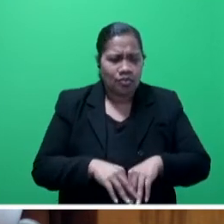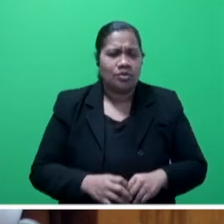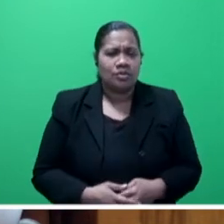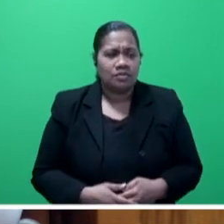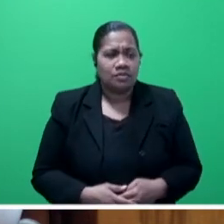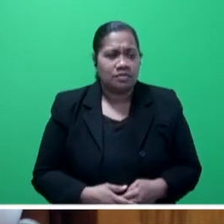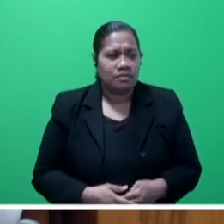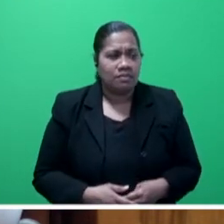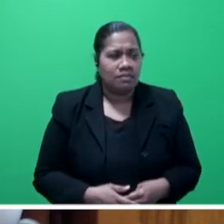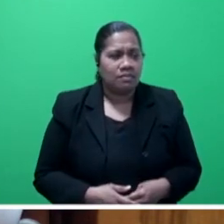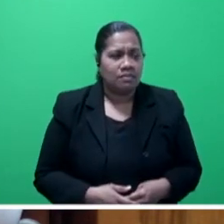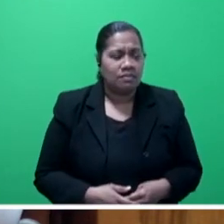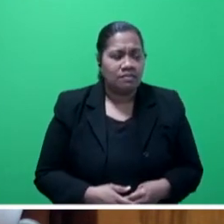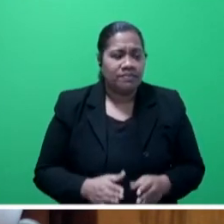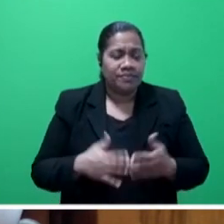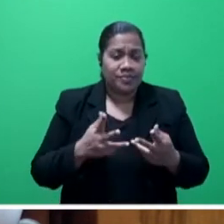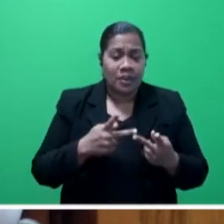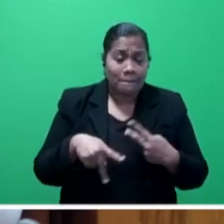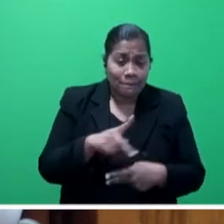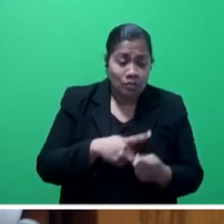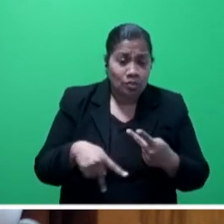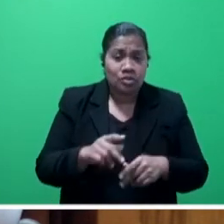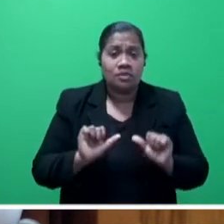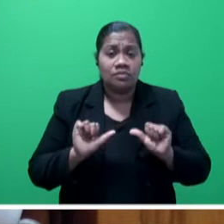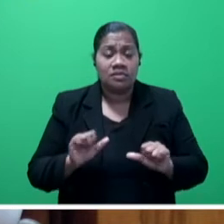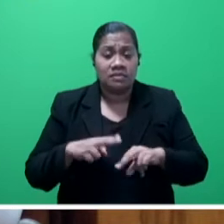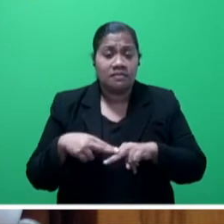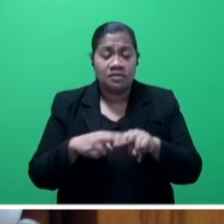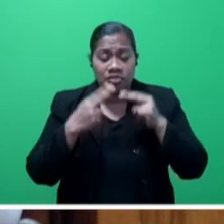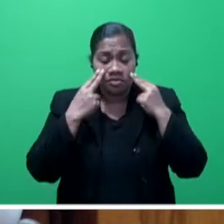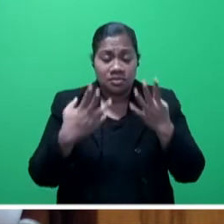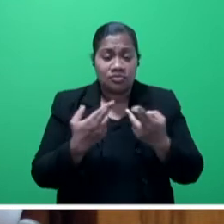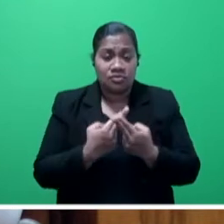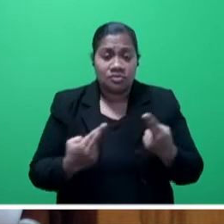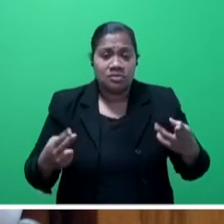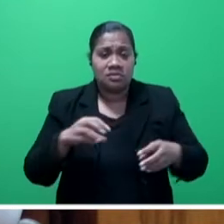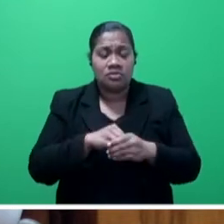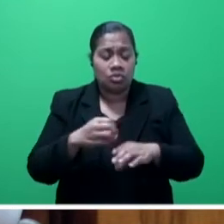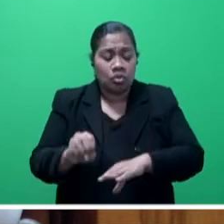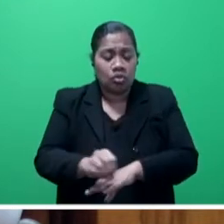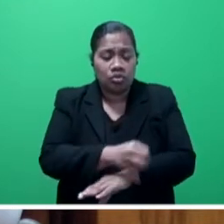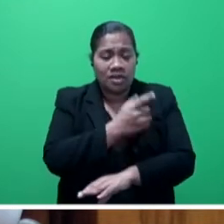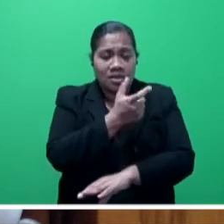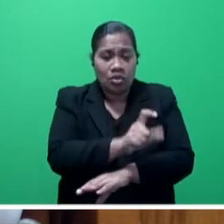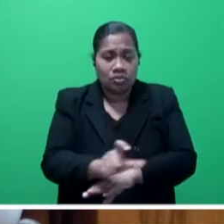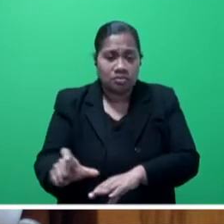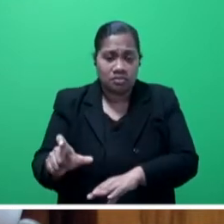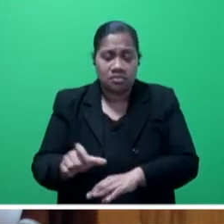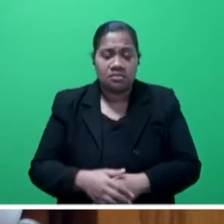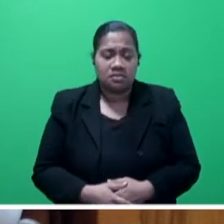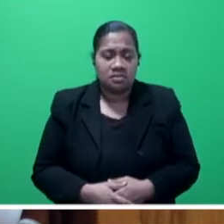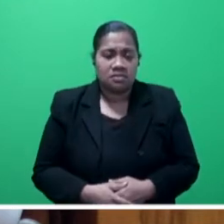overlays. Hence, curbing pollution, conserving and protecting Fiji's natural resources, including the ocean and coastal ecosystems such as coral